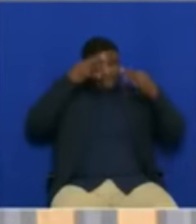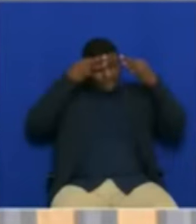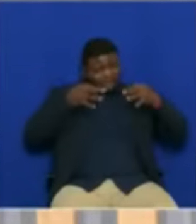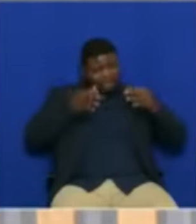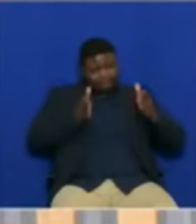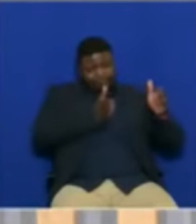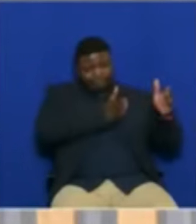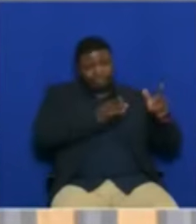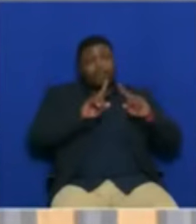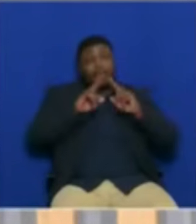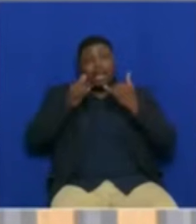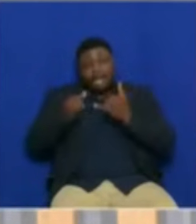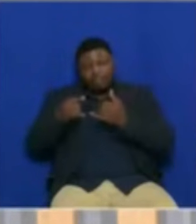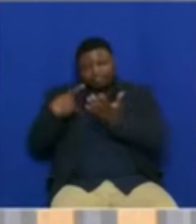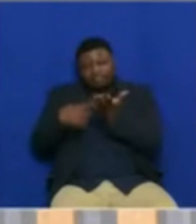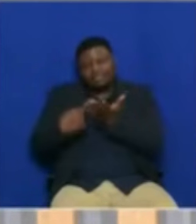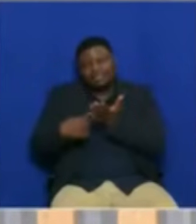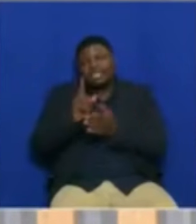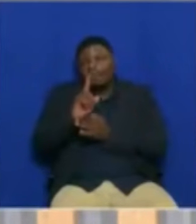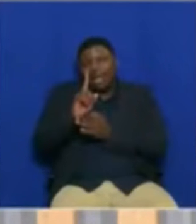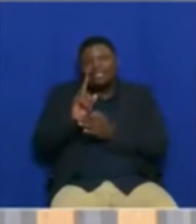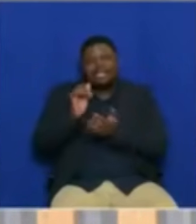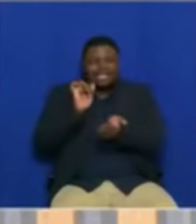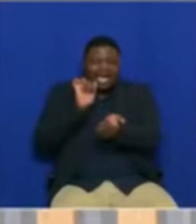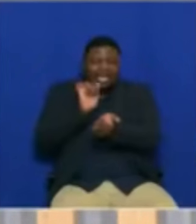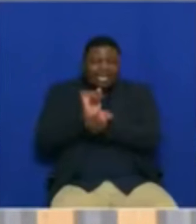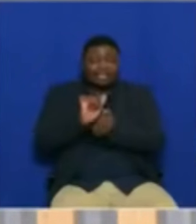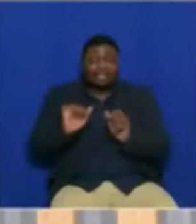of all these accused.